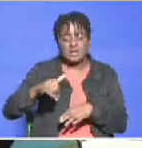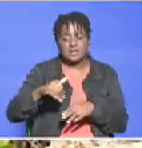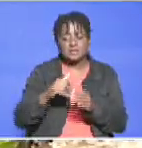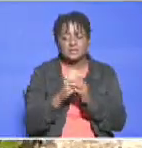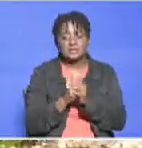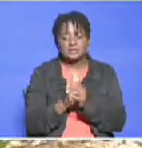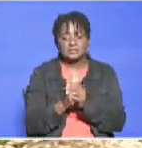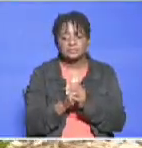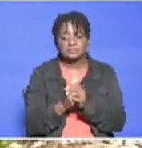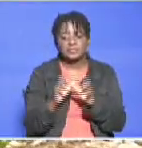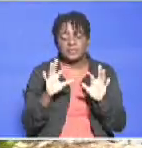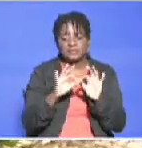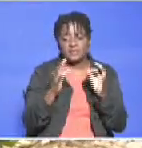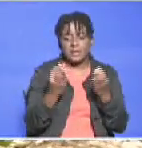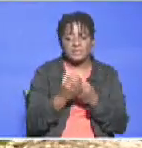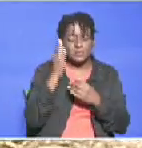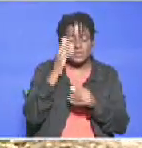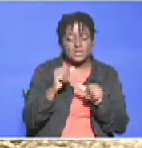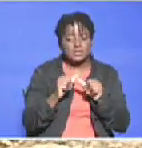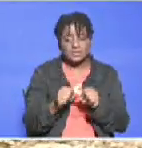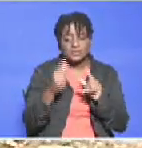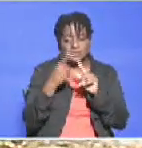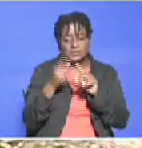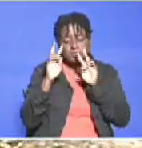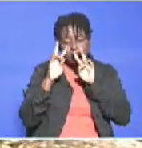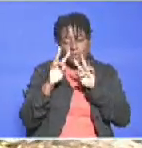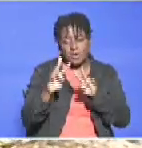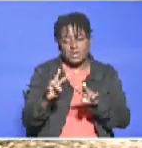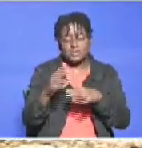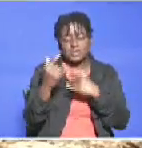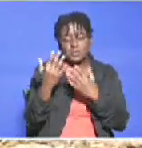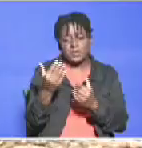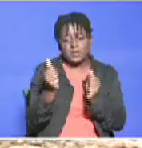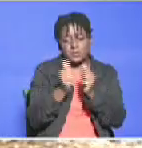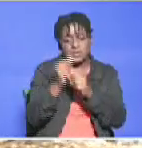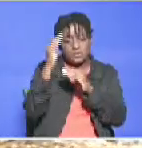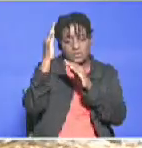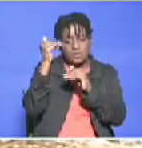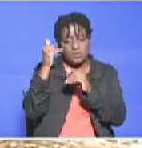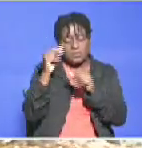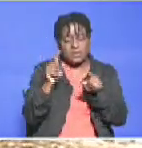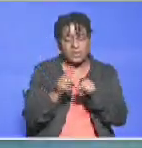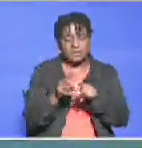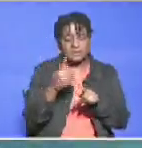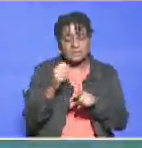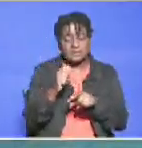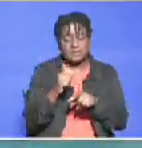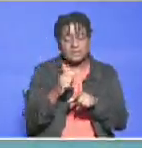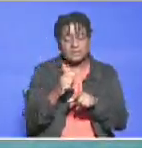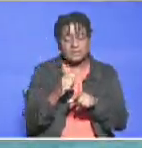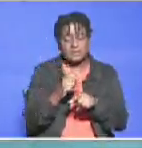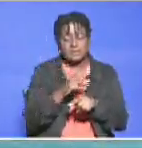our efforts. The family will continue to watch and wait with hope as the armed and naval forces